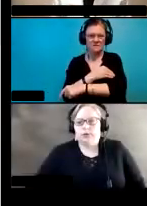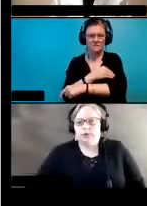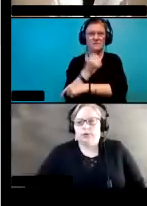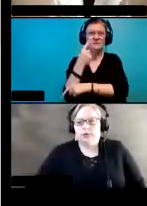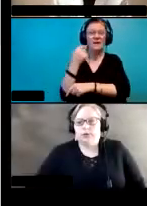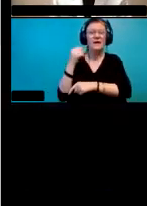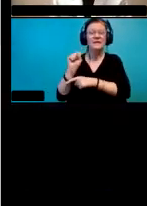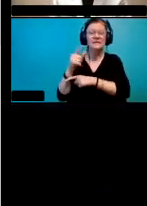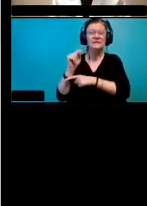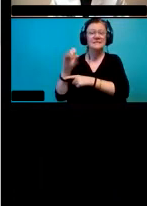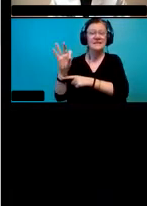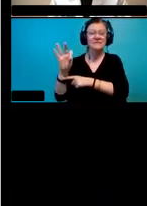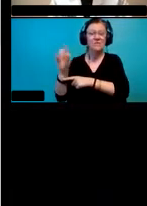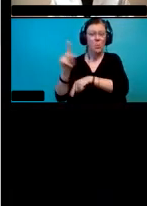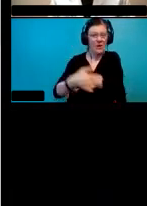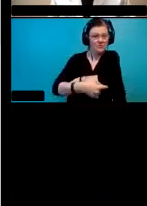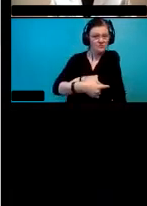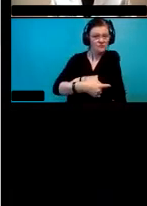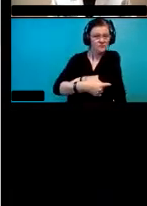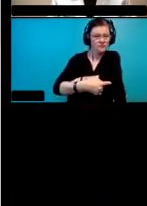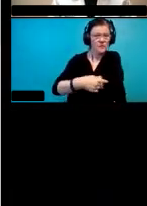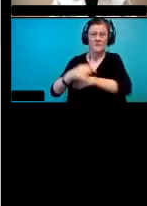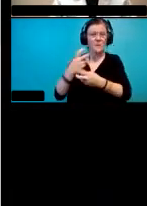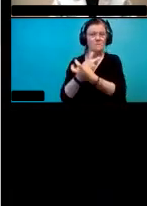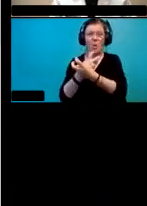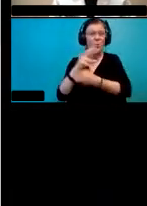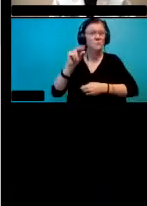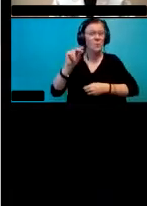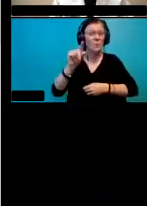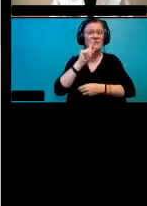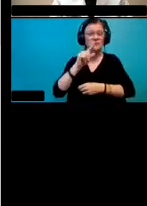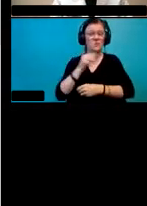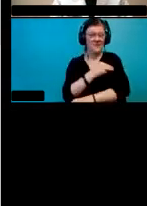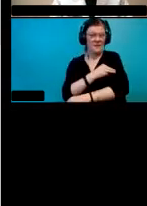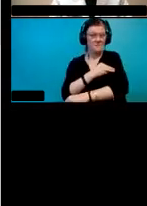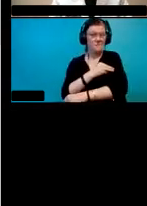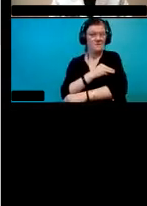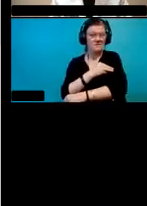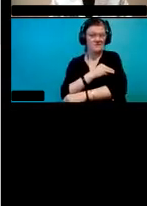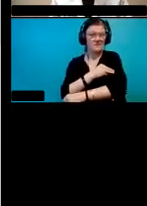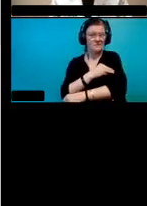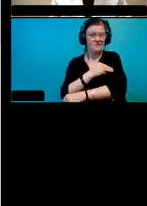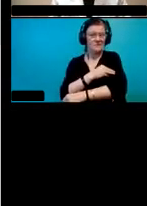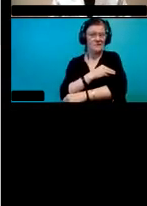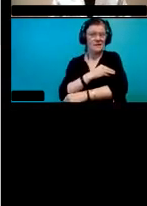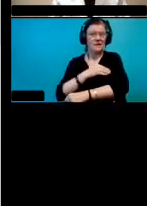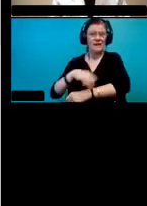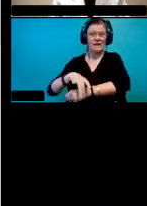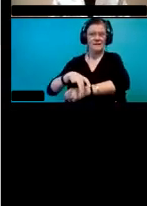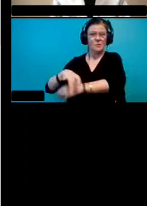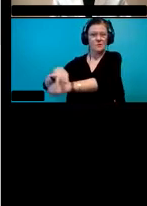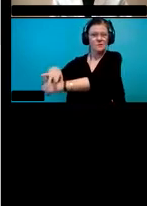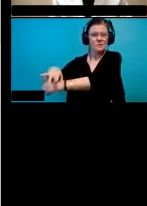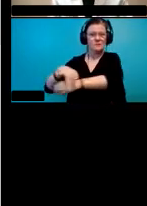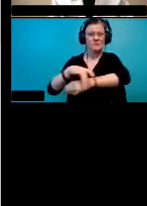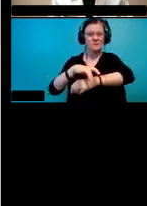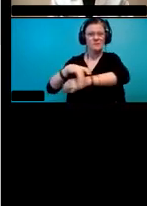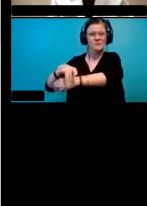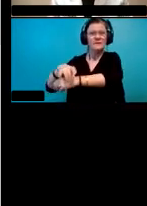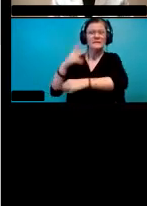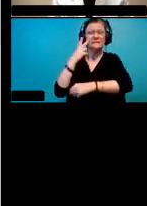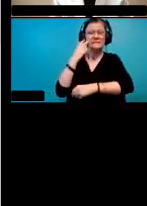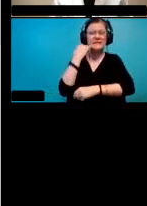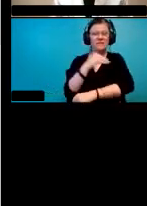joint. You know, we're not assessing arthritis. In fact, we're trying to really kind of rule that out. So it's not joint stiffness that we're